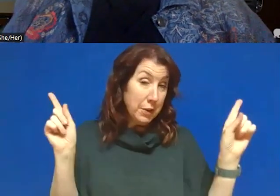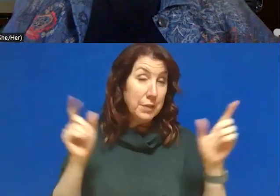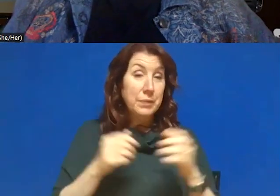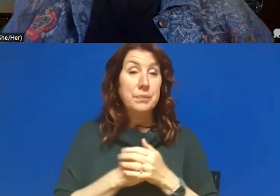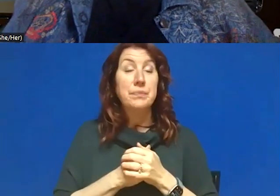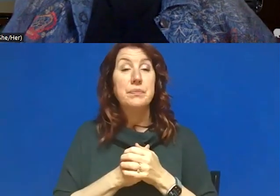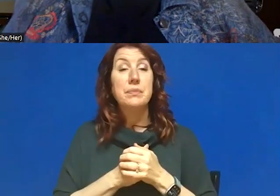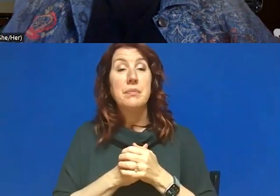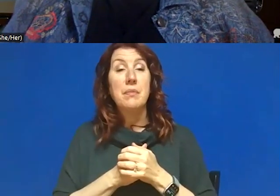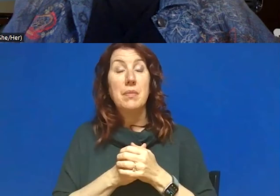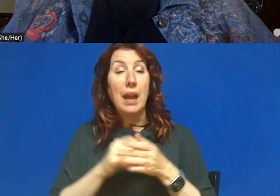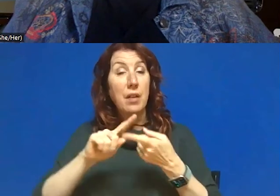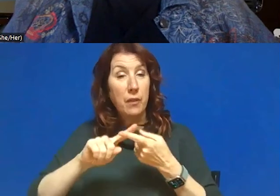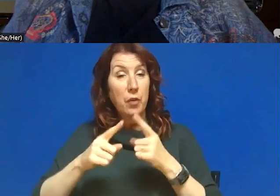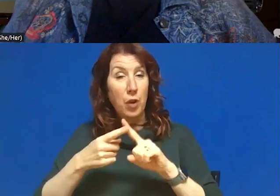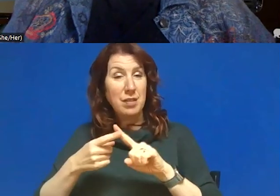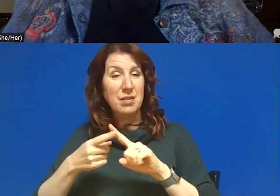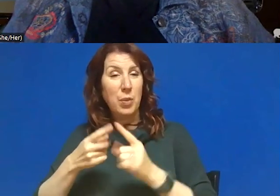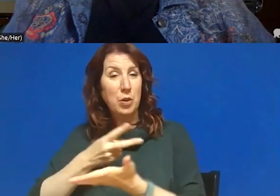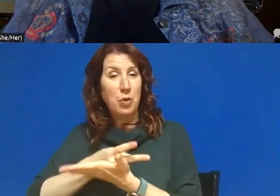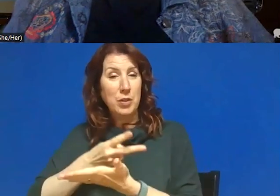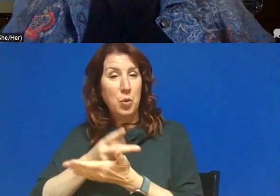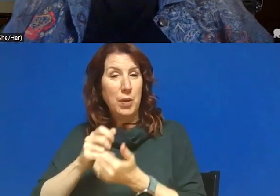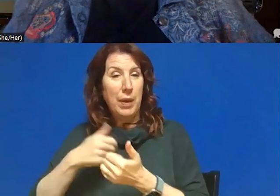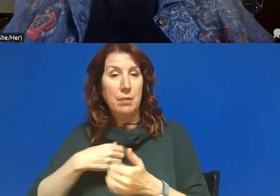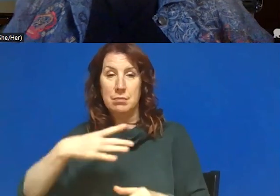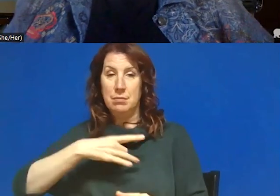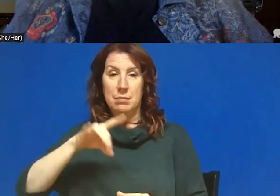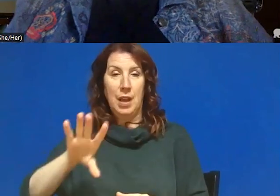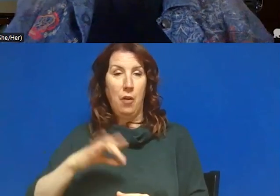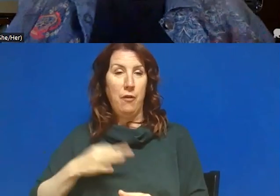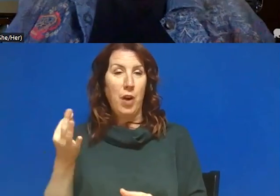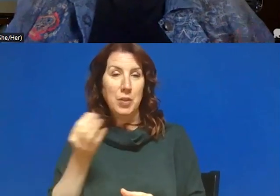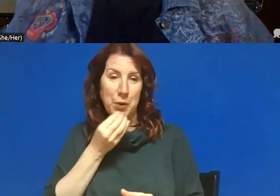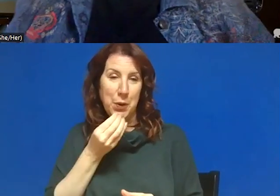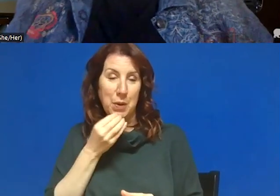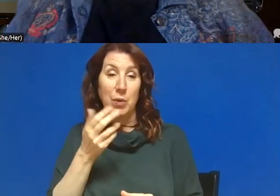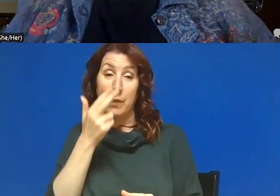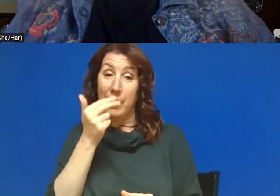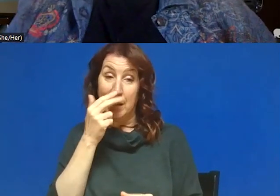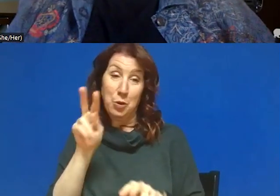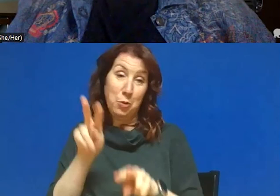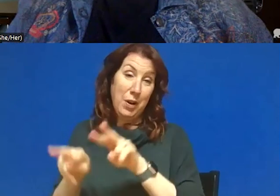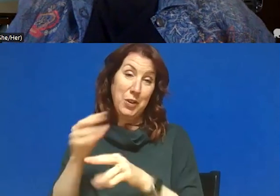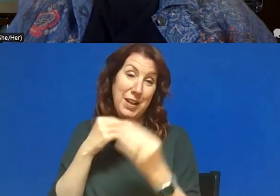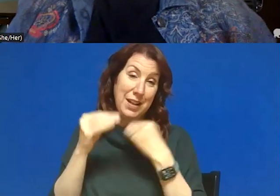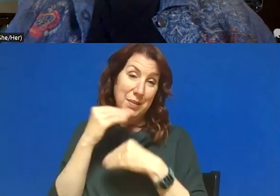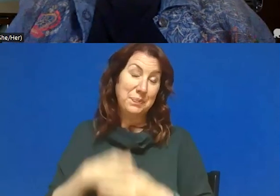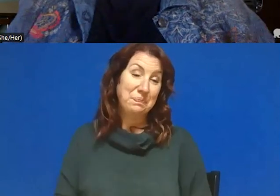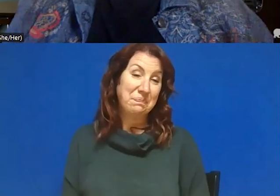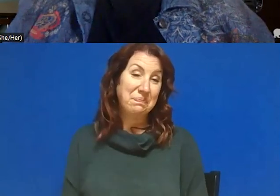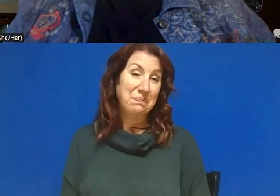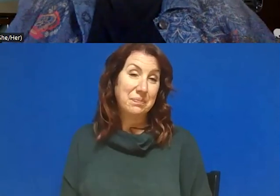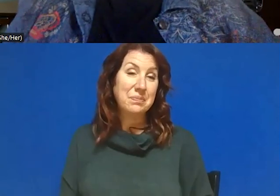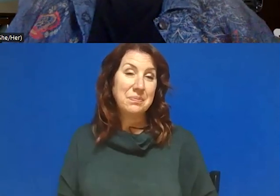Ironically, I had a friend that went to grad school with me who does not like French food, which was hilarious to watch her try to eat food. But yeah,